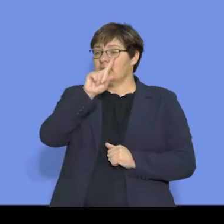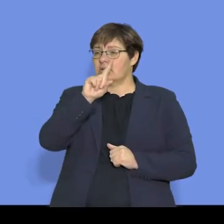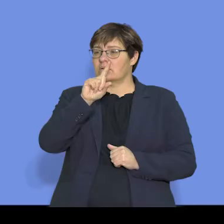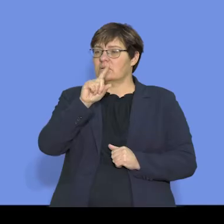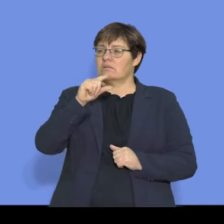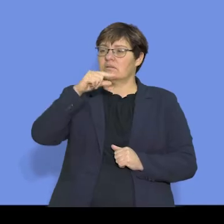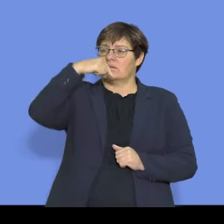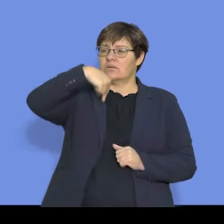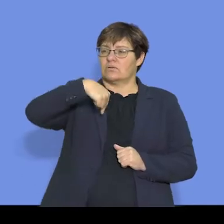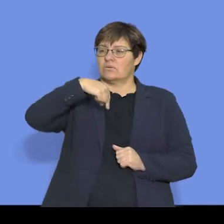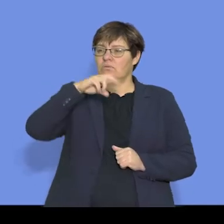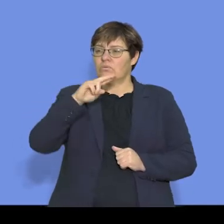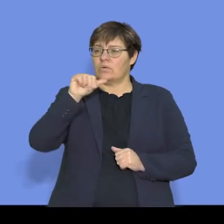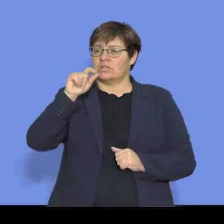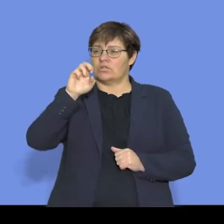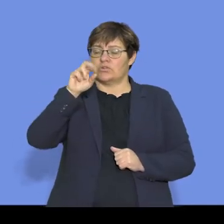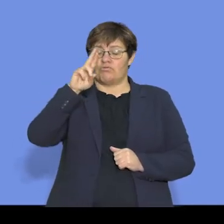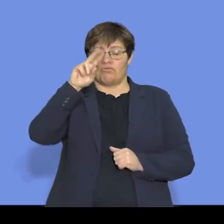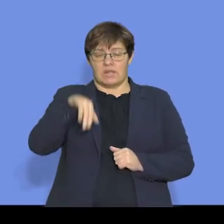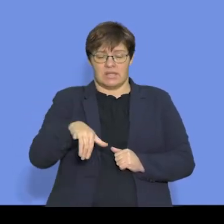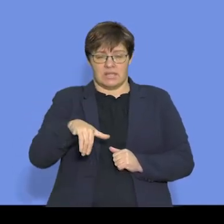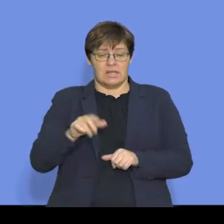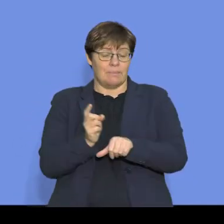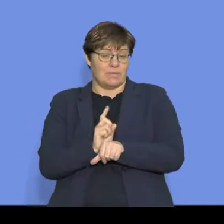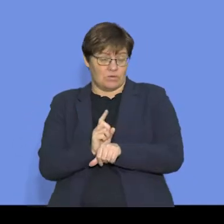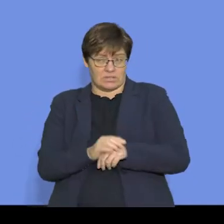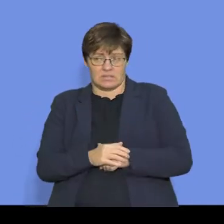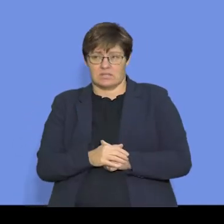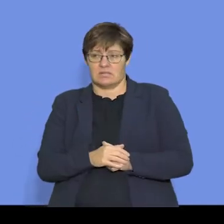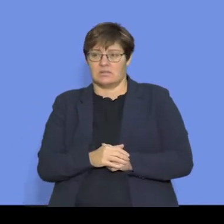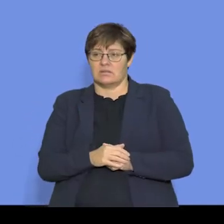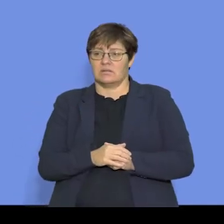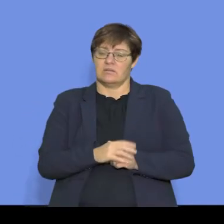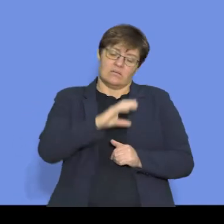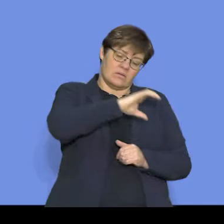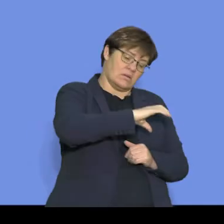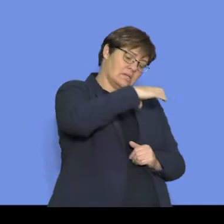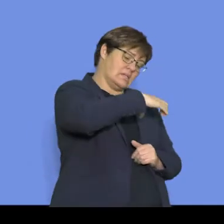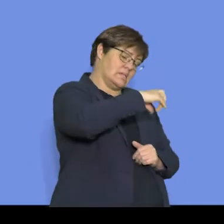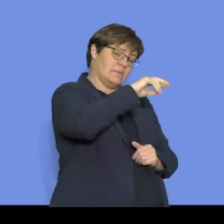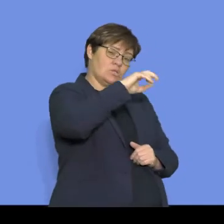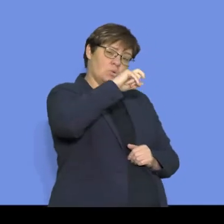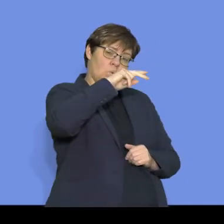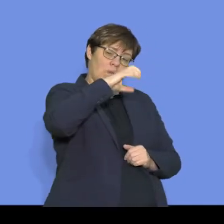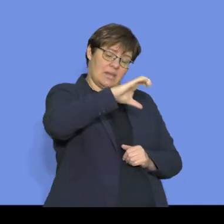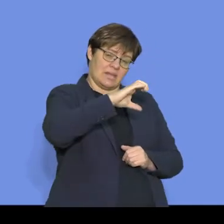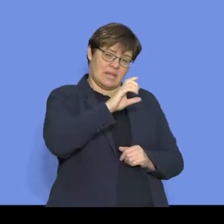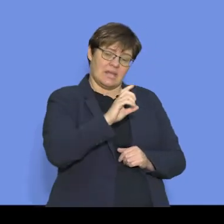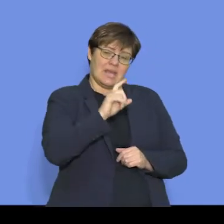the Quaternary period and the Cenozoic